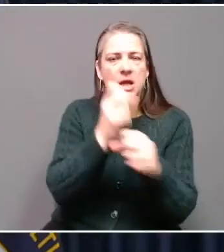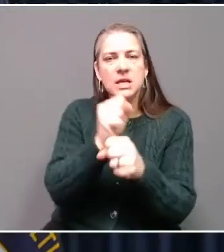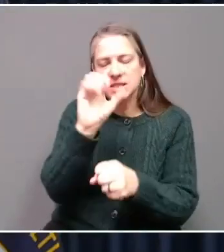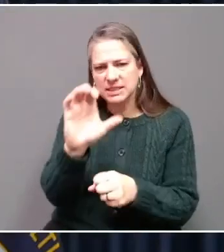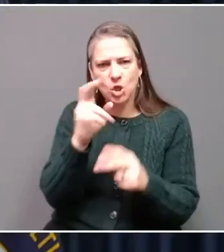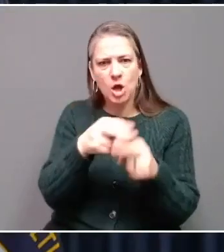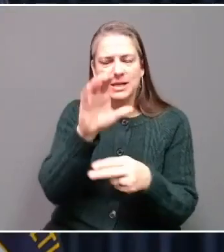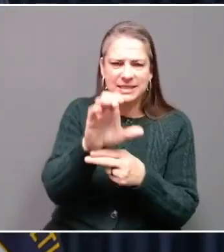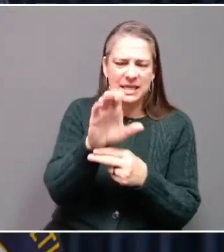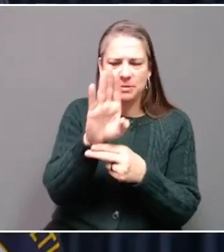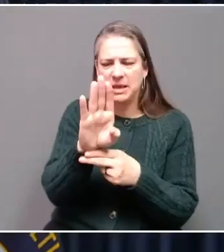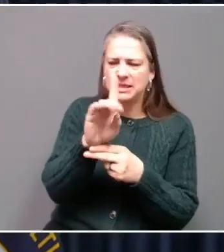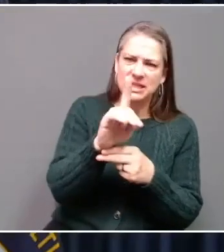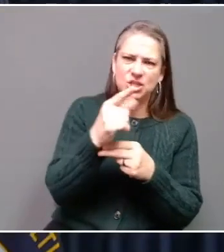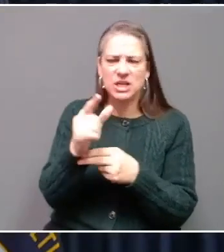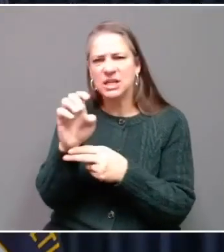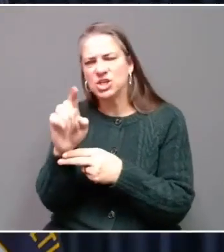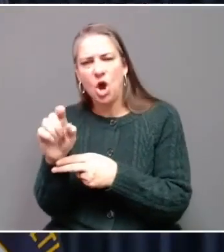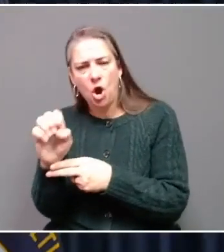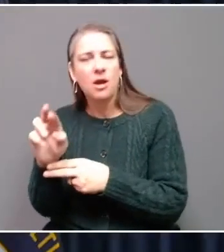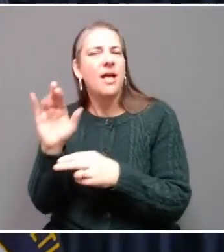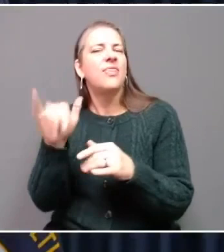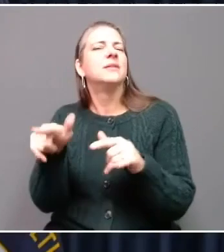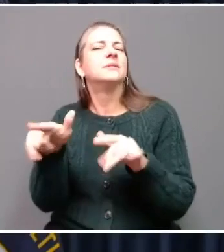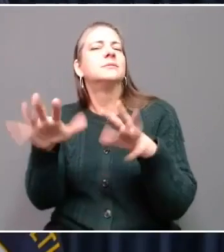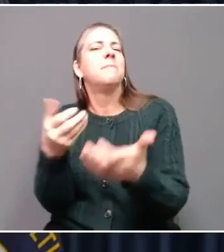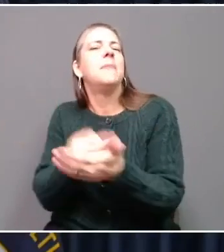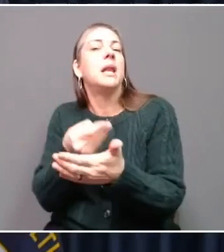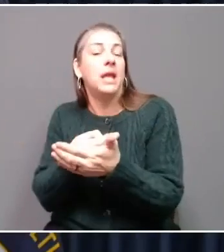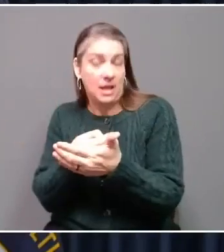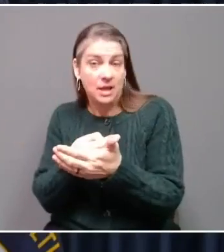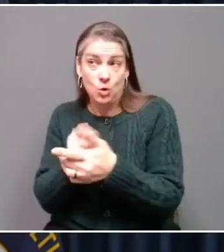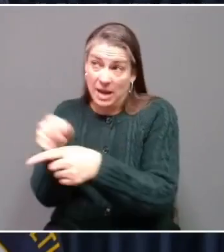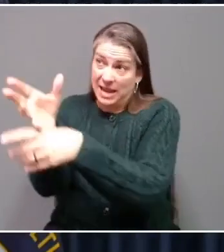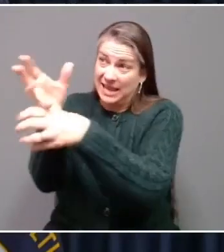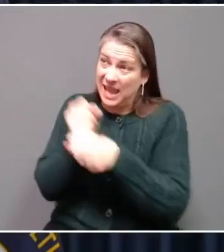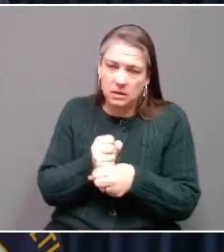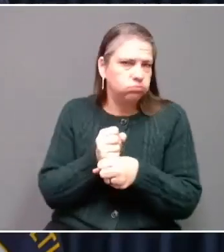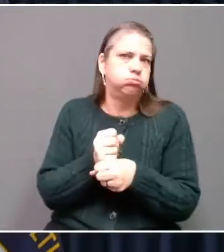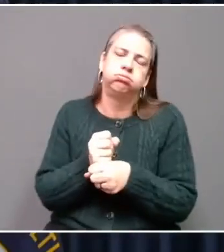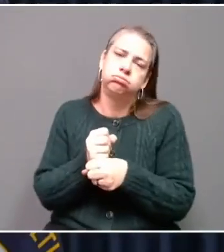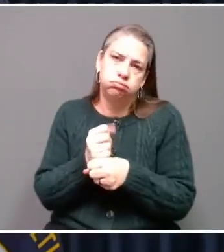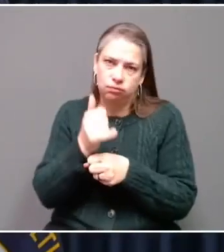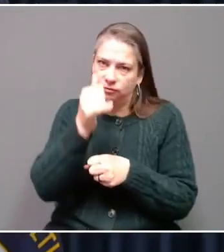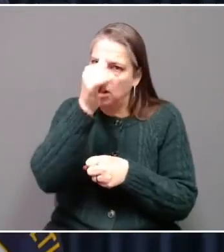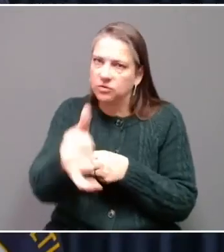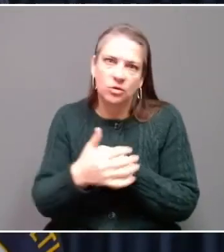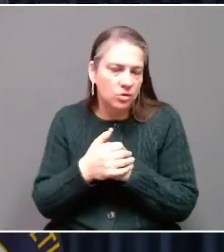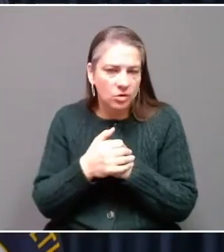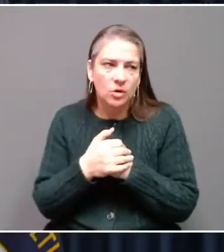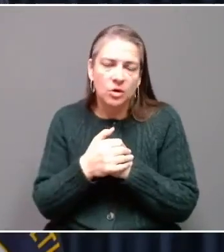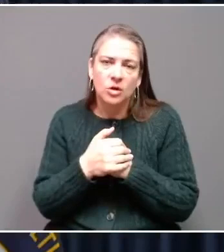CDBG-DR, Community Development Block Grant Disaster Recovery dollars out. We're not deploying them in the West yet after the